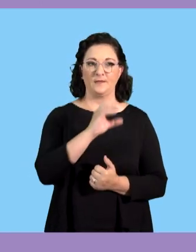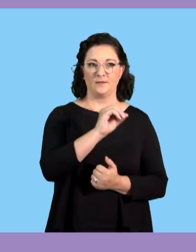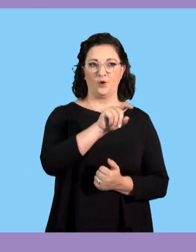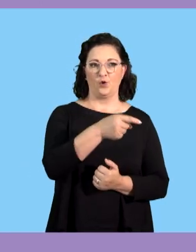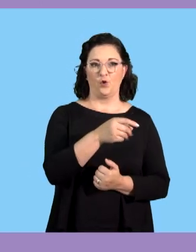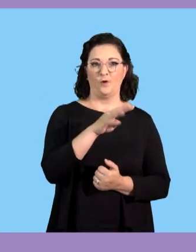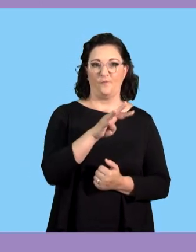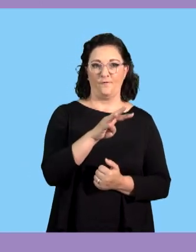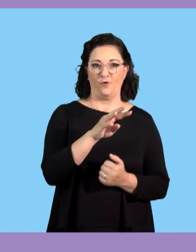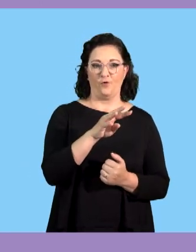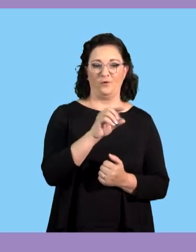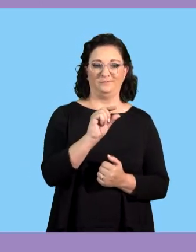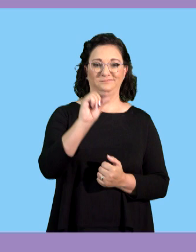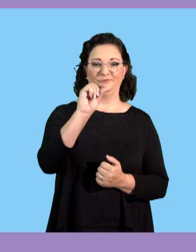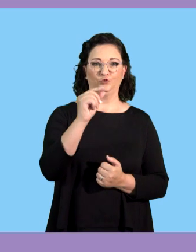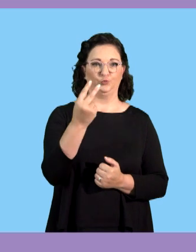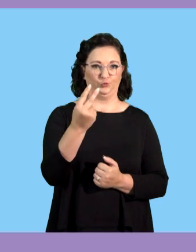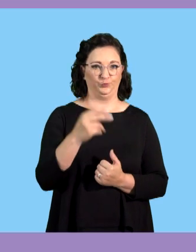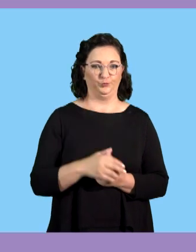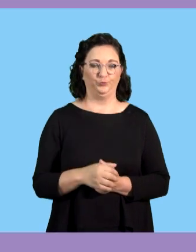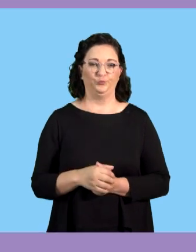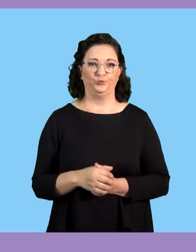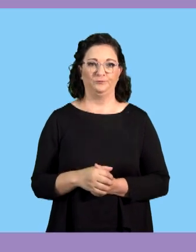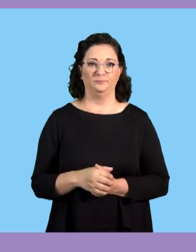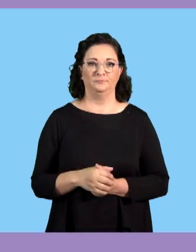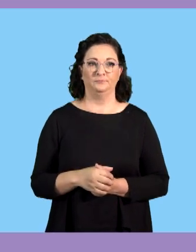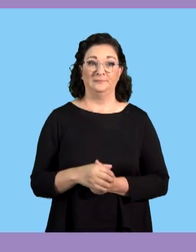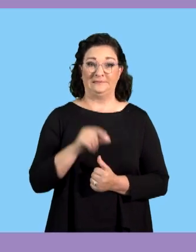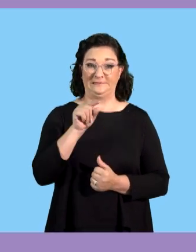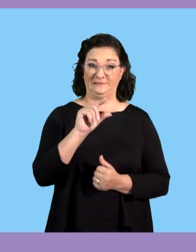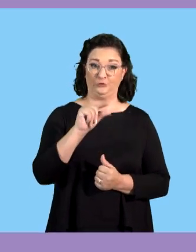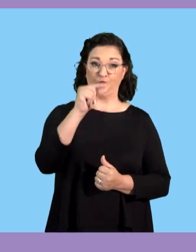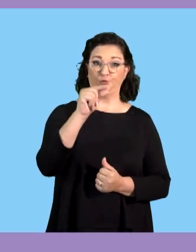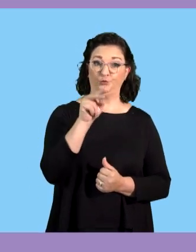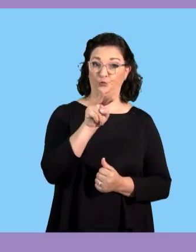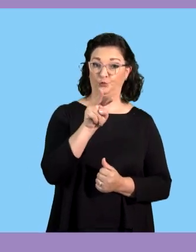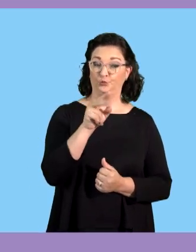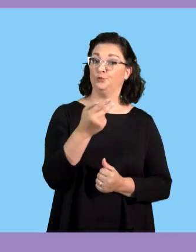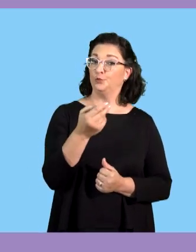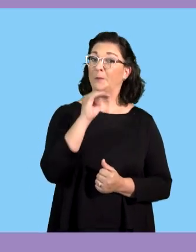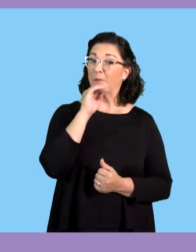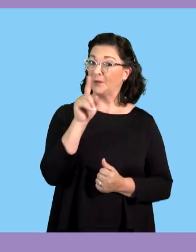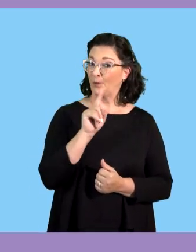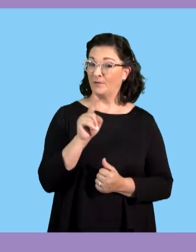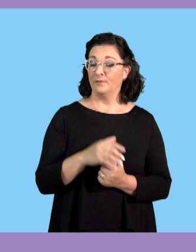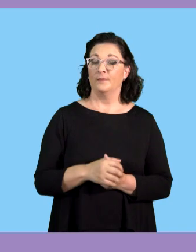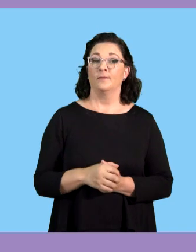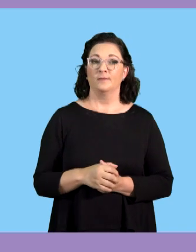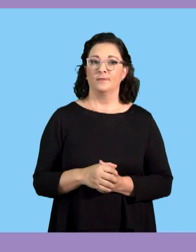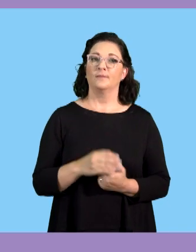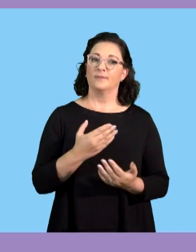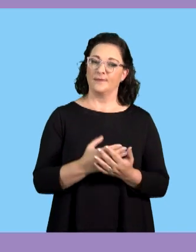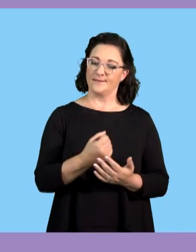We have 0.4 squared. This squared means multiply a